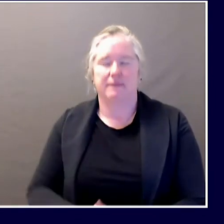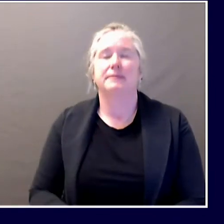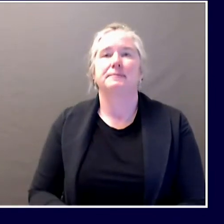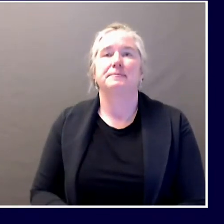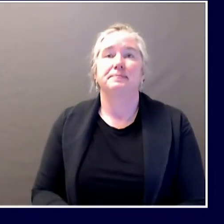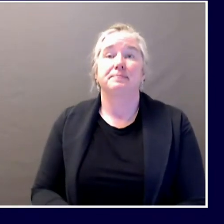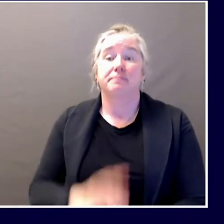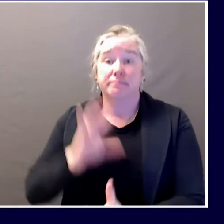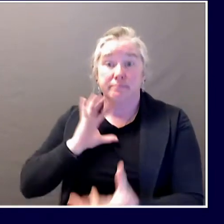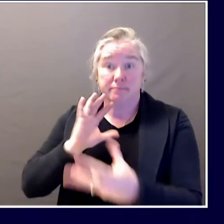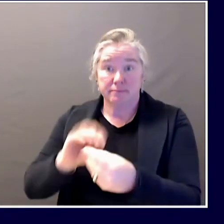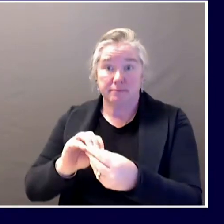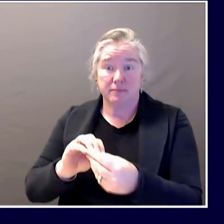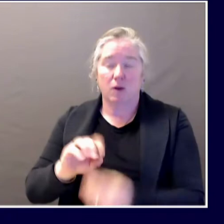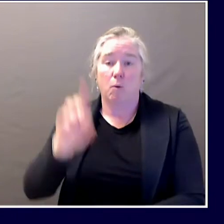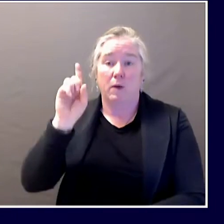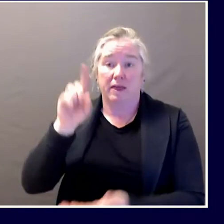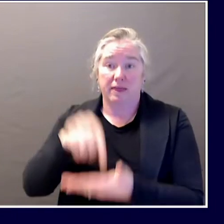Cumulatively,